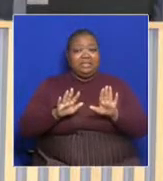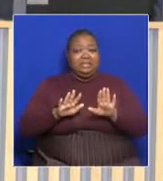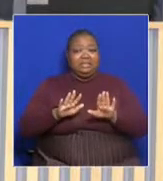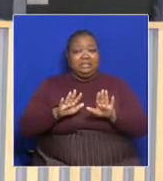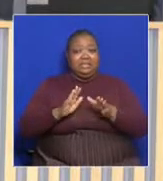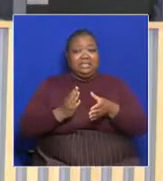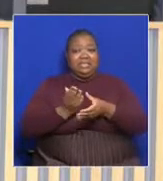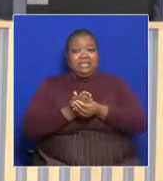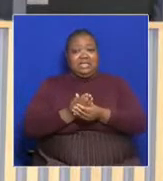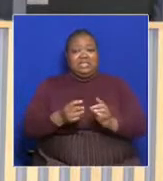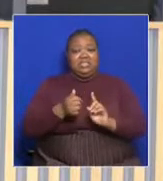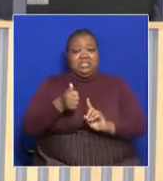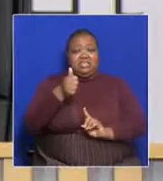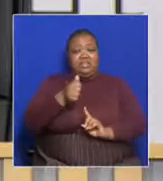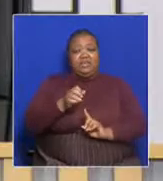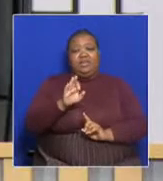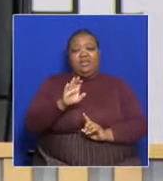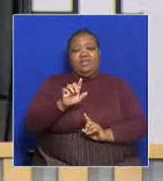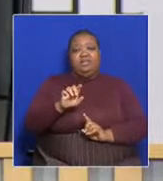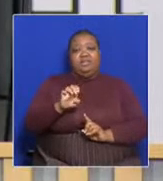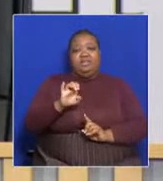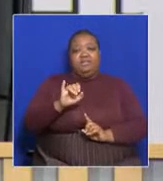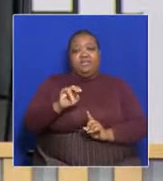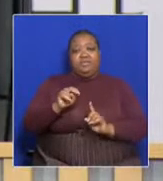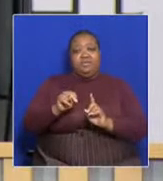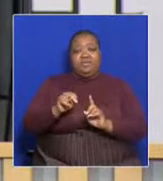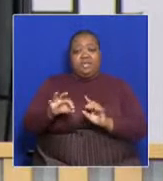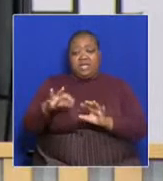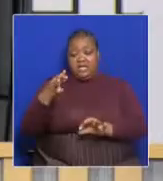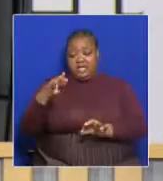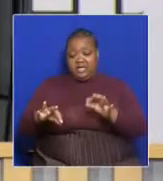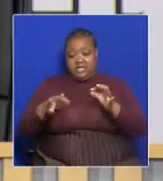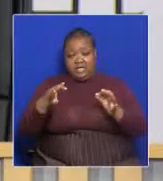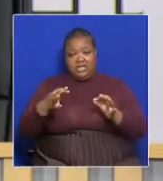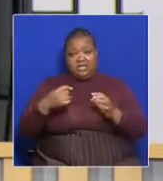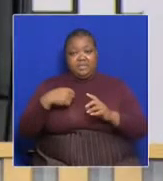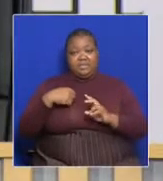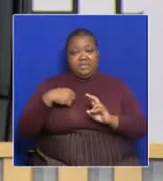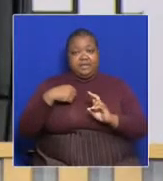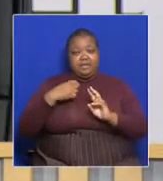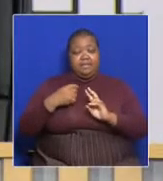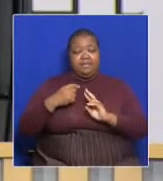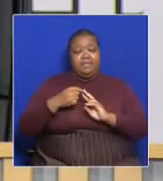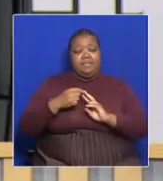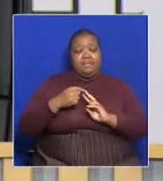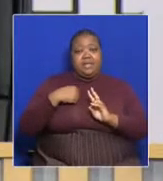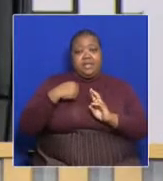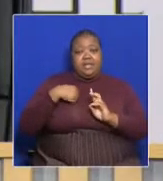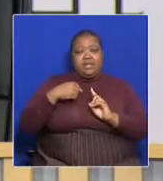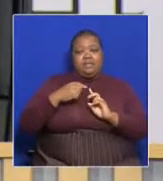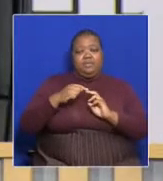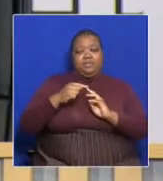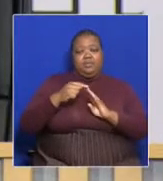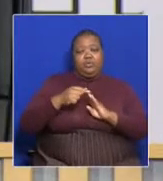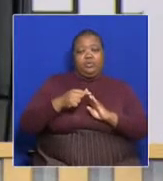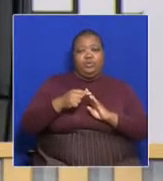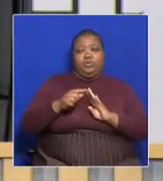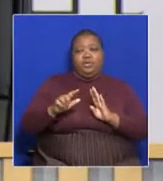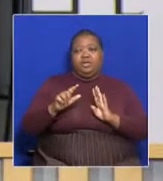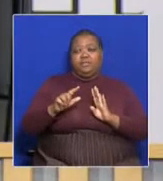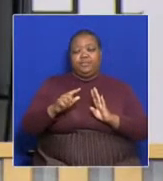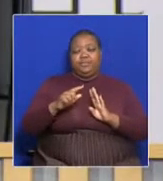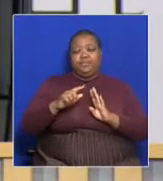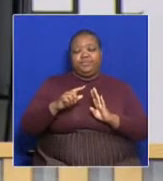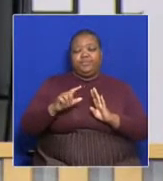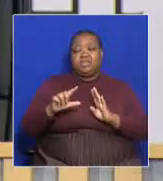analyze, it was mine together with 2 others that LCRC were not called out. And I believe